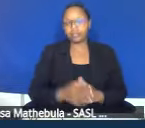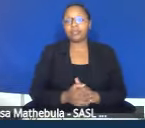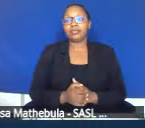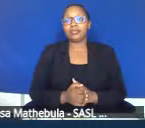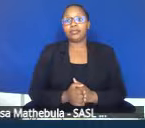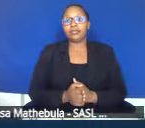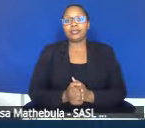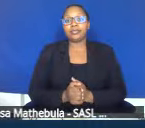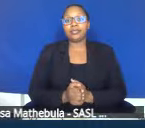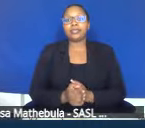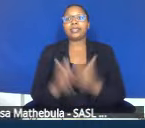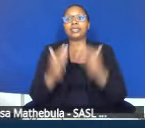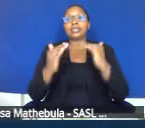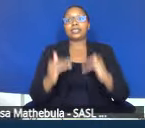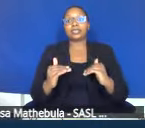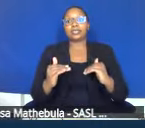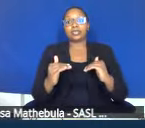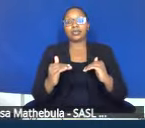Then we go to,